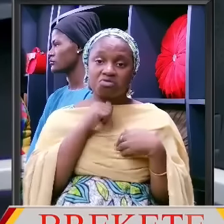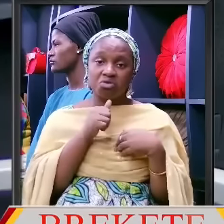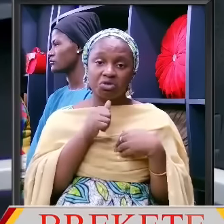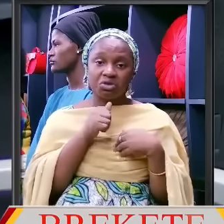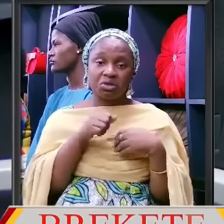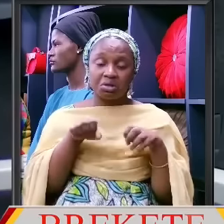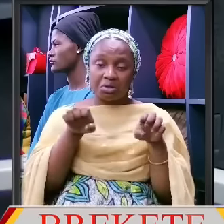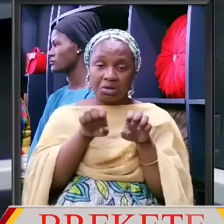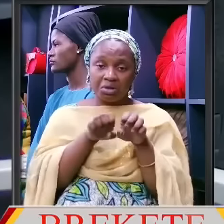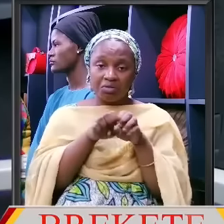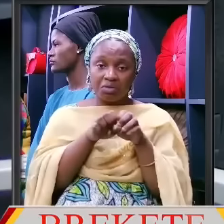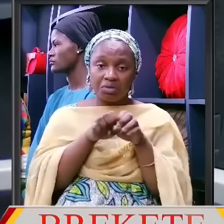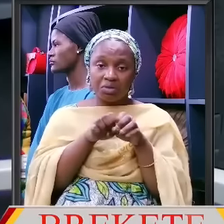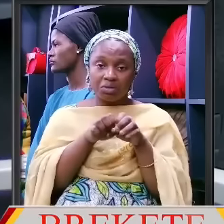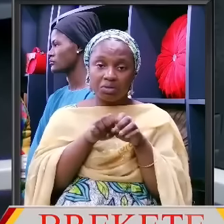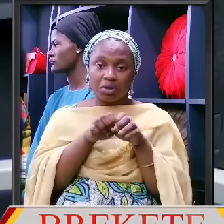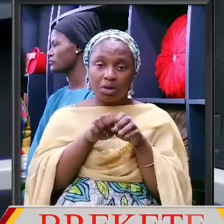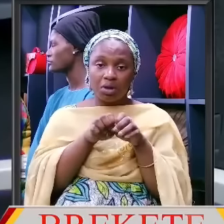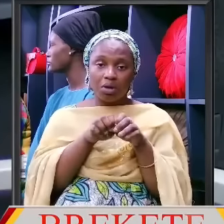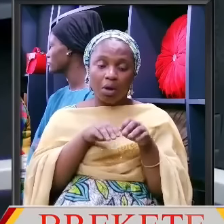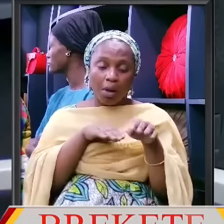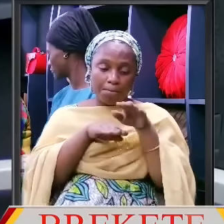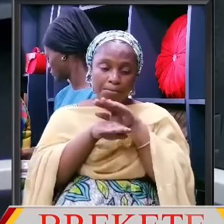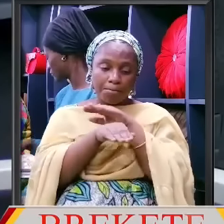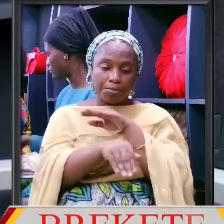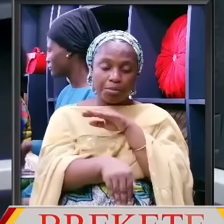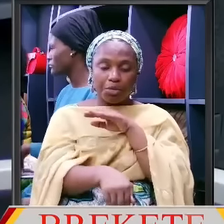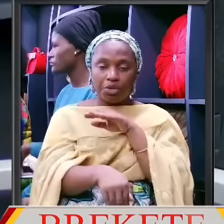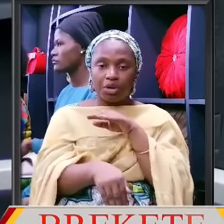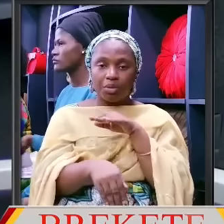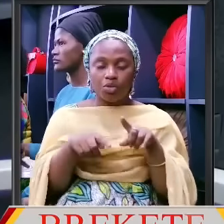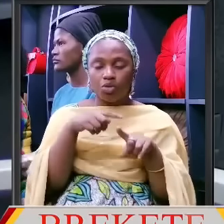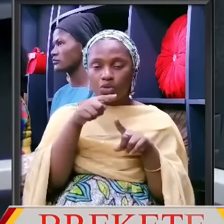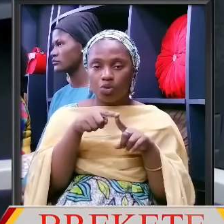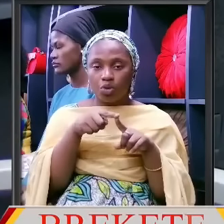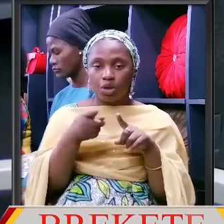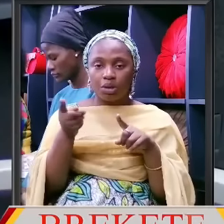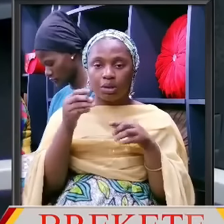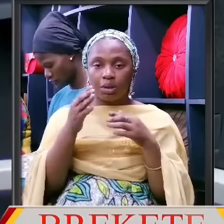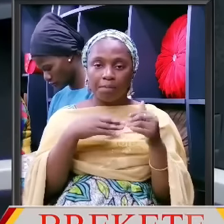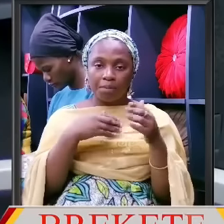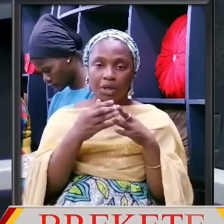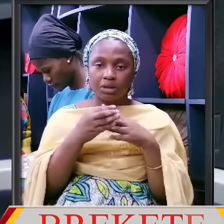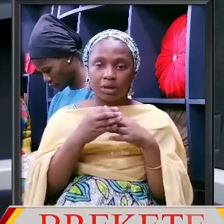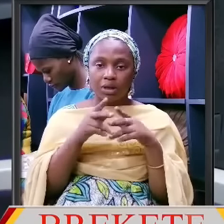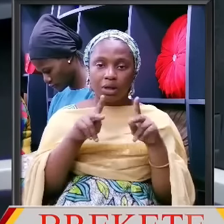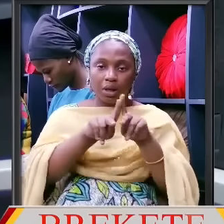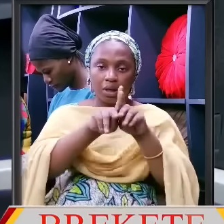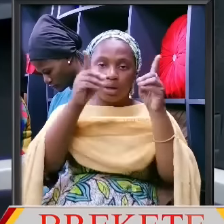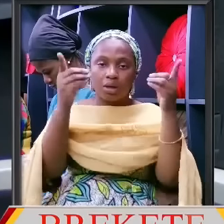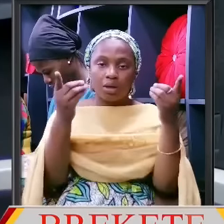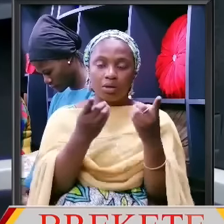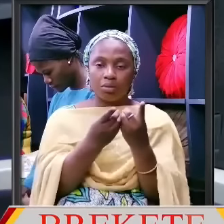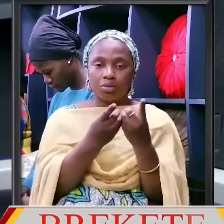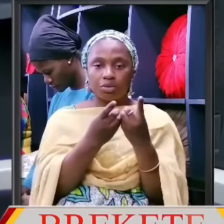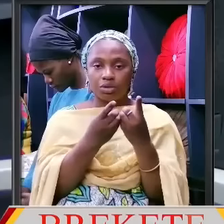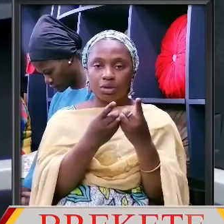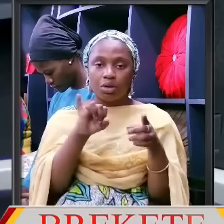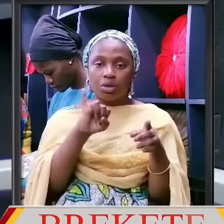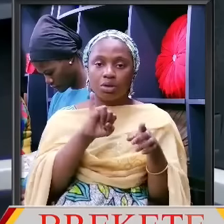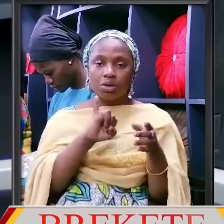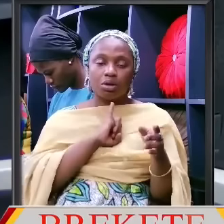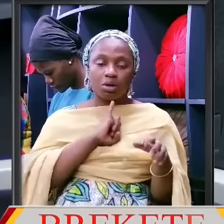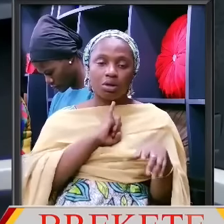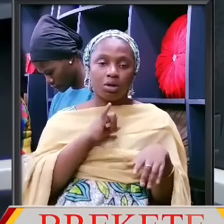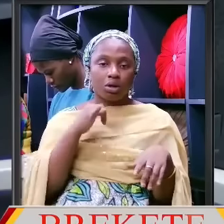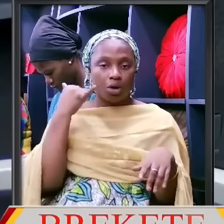me a third number now, will be UK number also. So I called severally. I sent message, you know, and